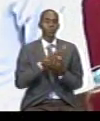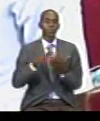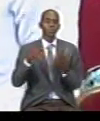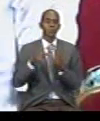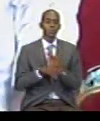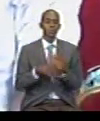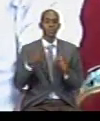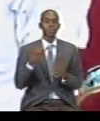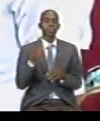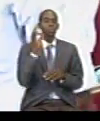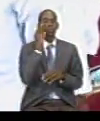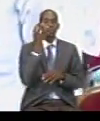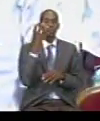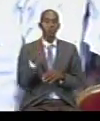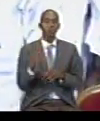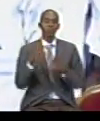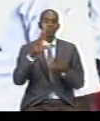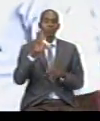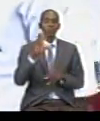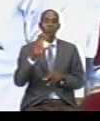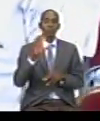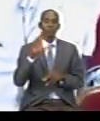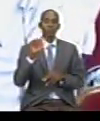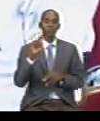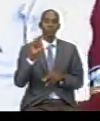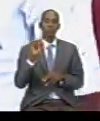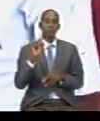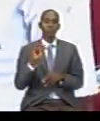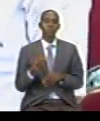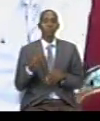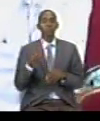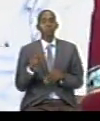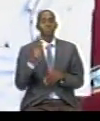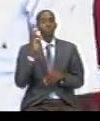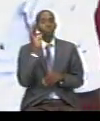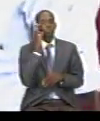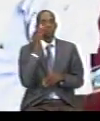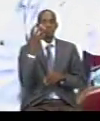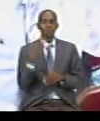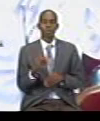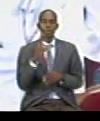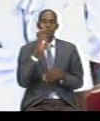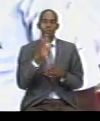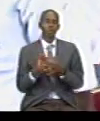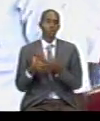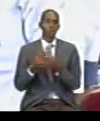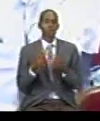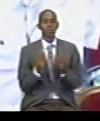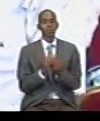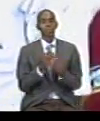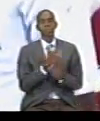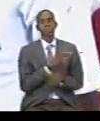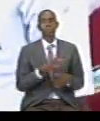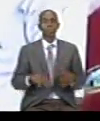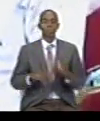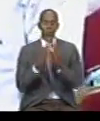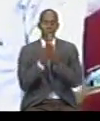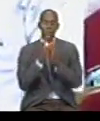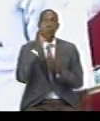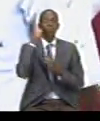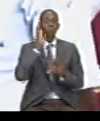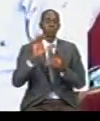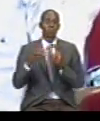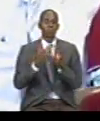revelation, the fruit of reunion with Christ. Call upon the Lord, he will do it for you